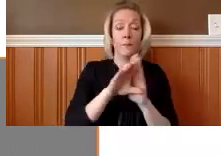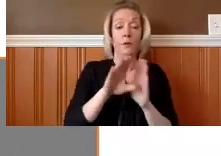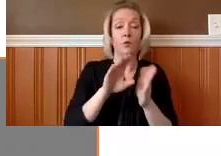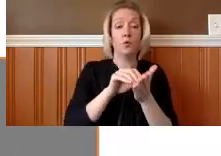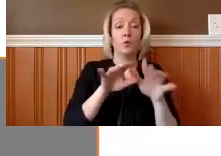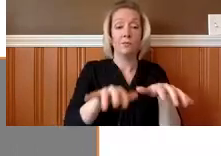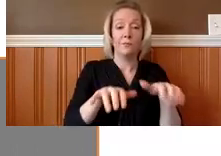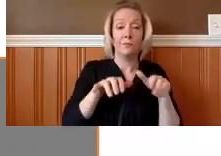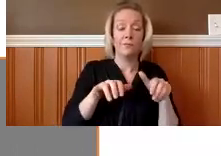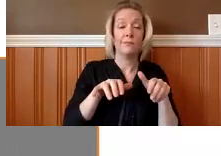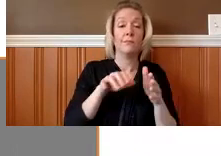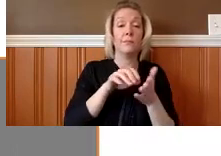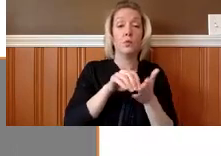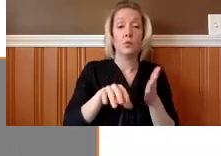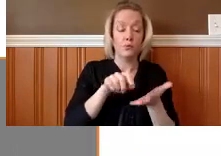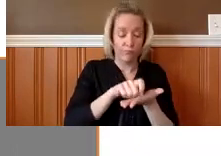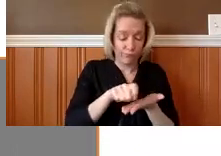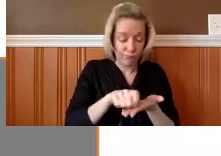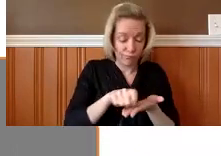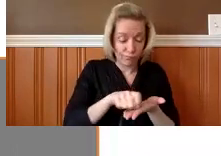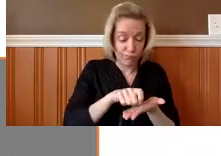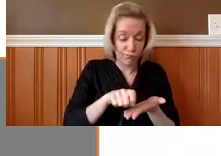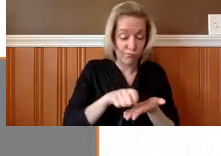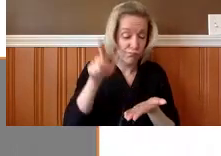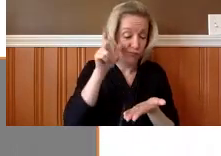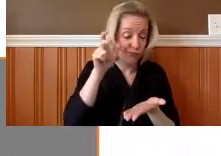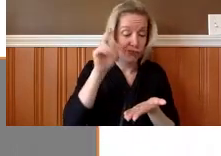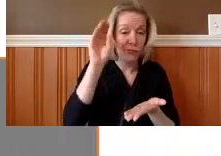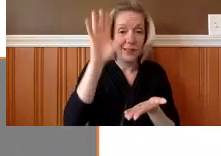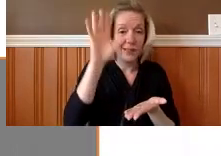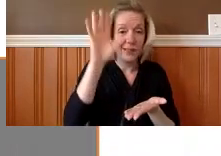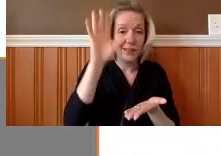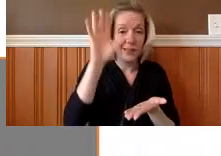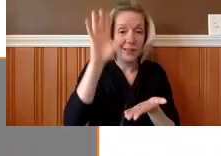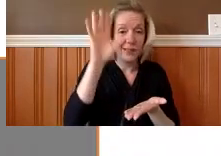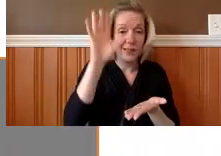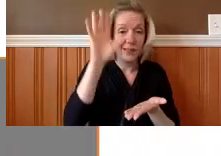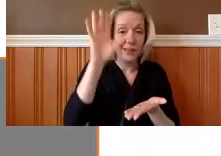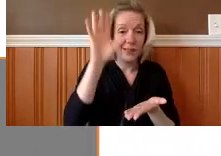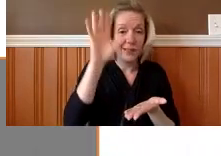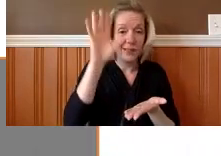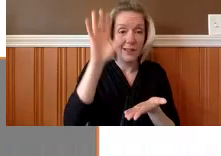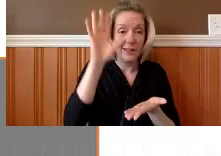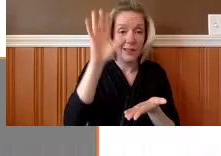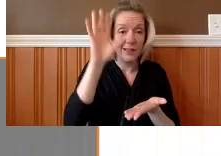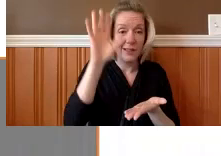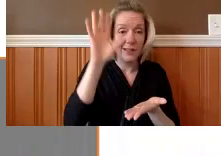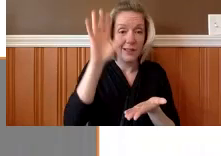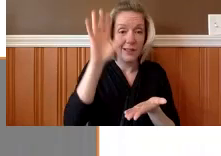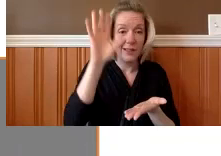is talking, they're doing their work. There might be an occasional pencil drop or gum crack or book